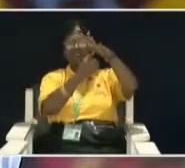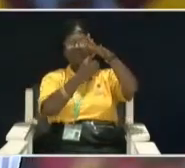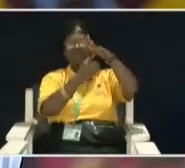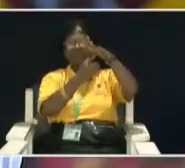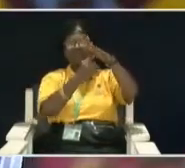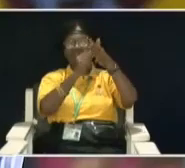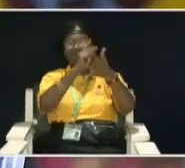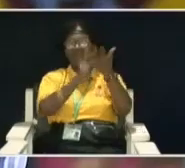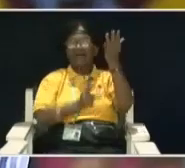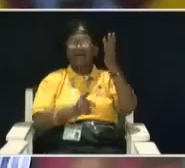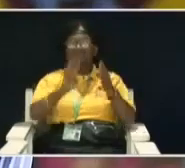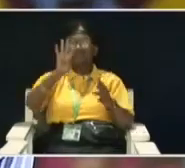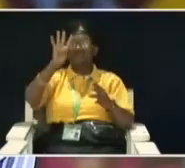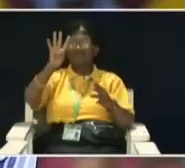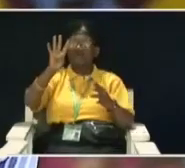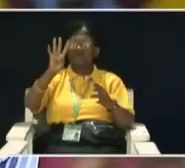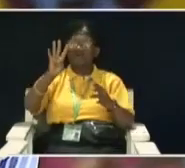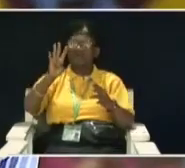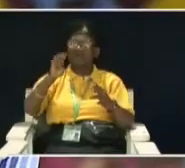fire.